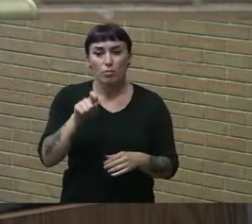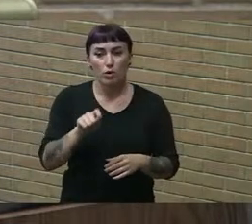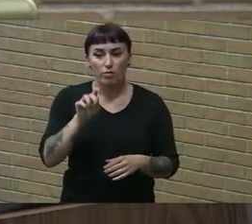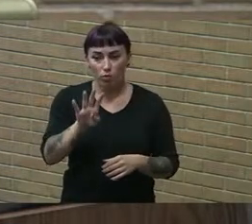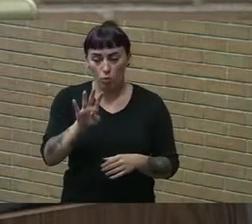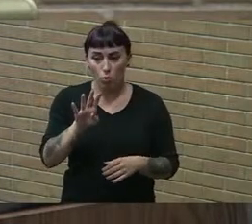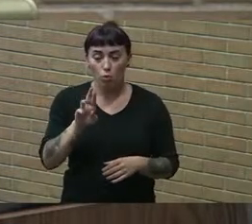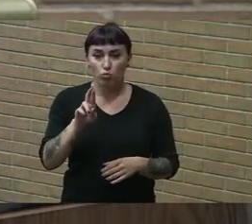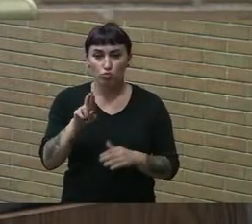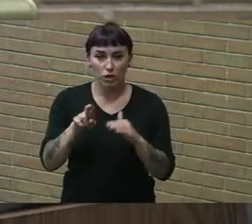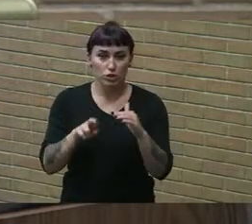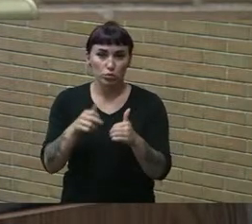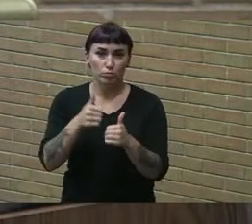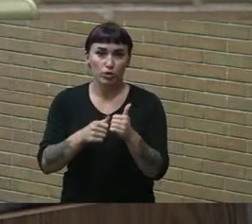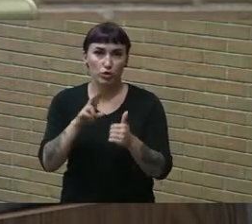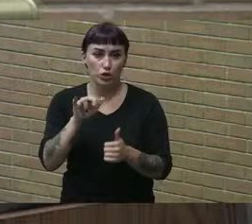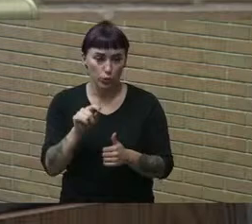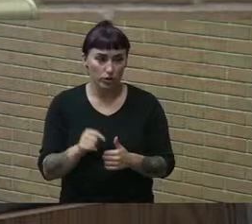1.4 per unit.